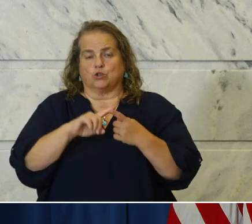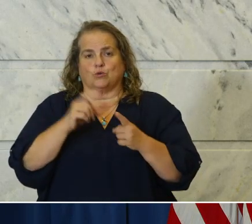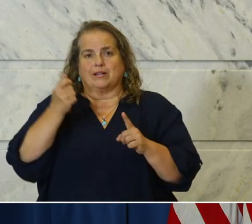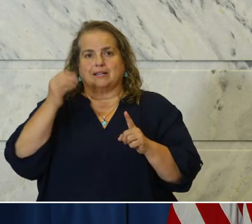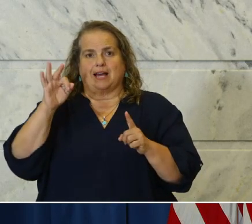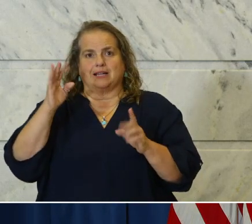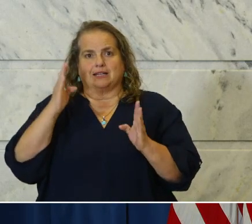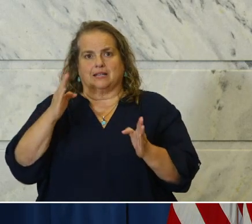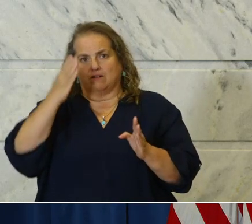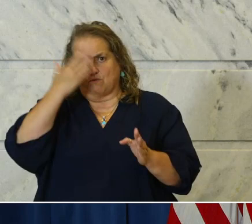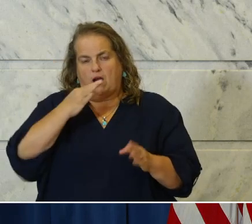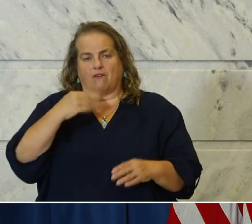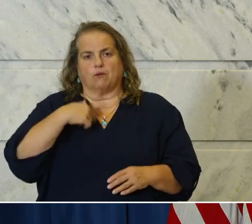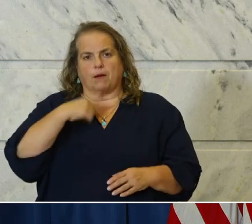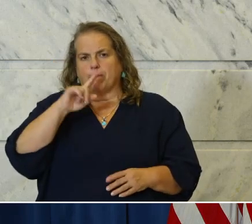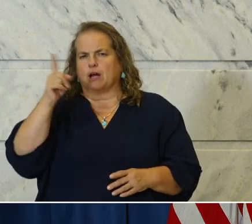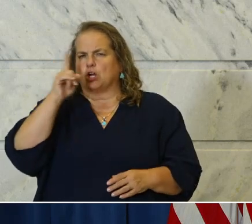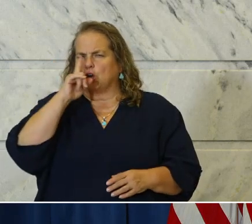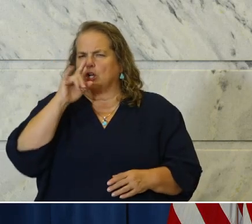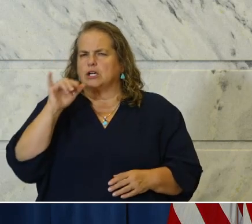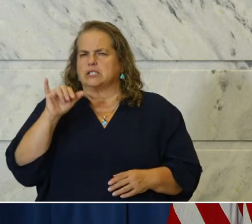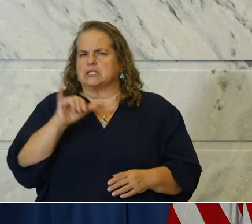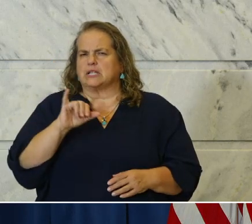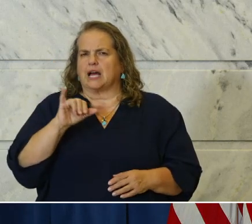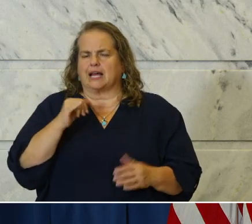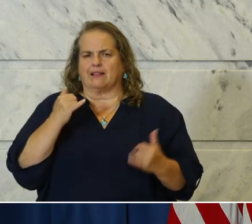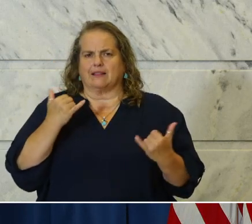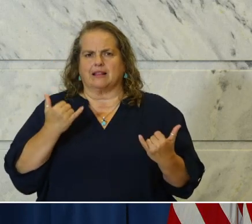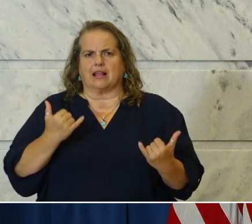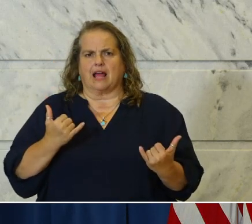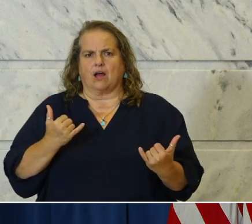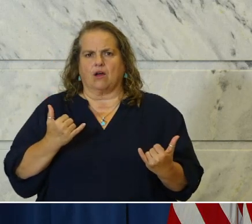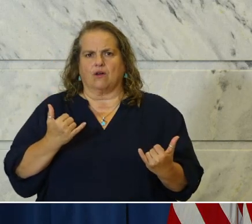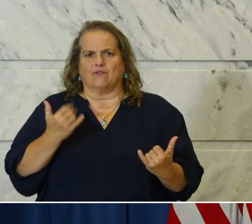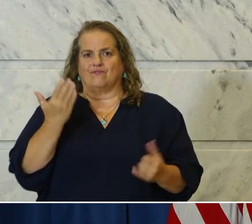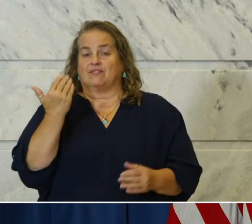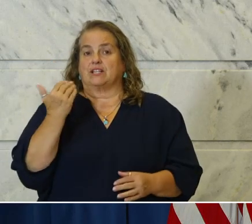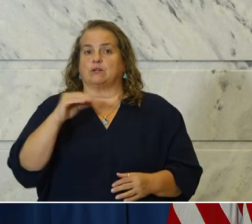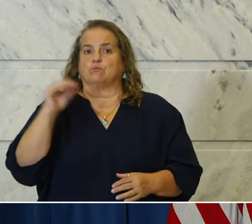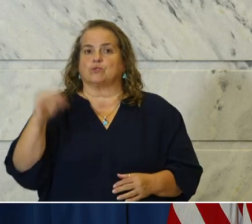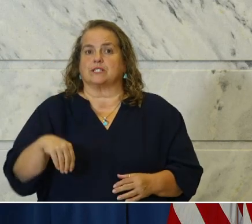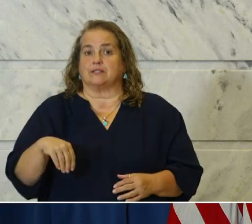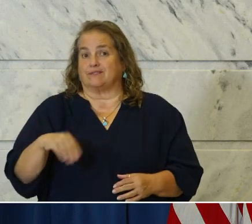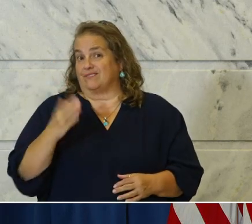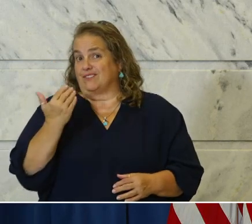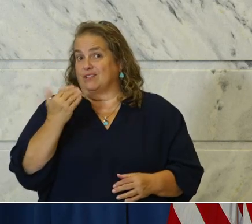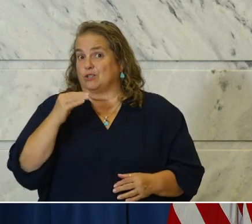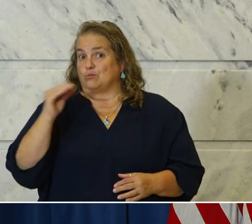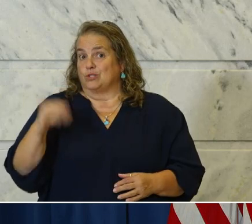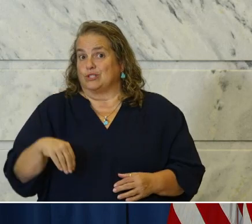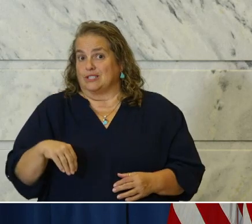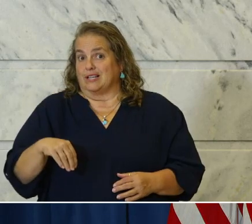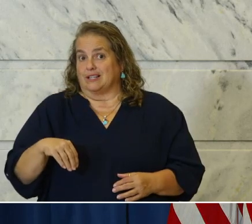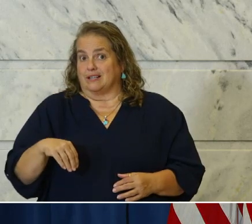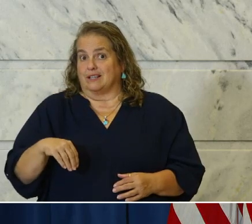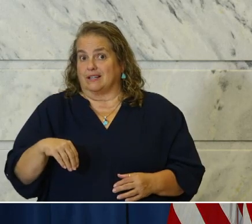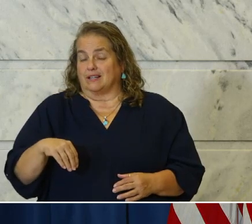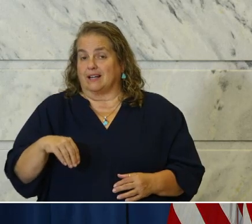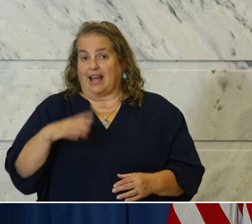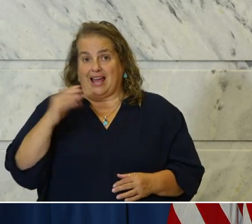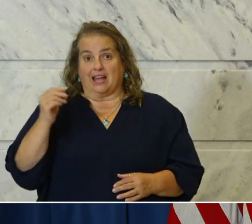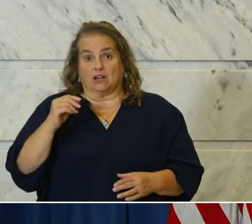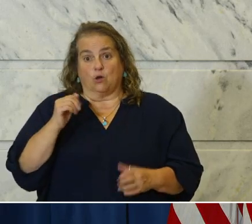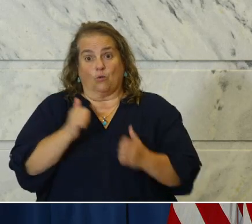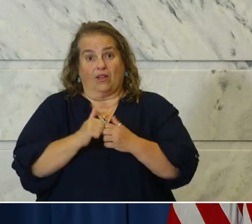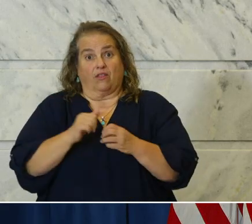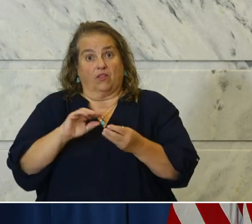front of me, but it looks like that is now 15%. And given the amount of testing